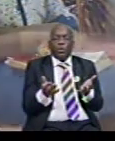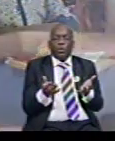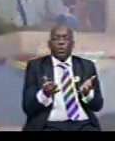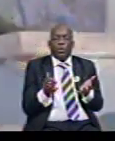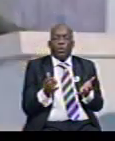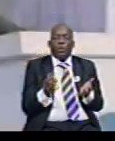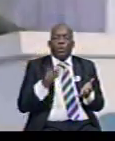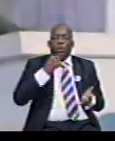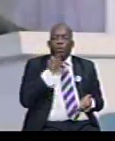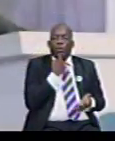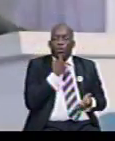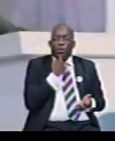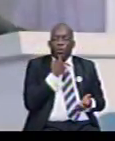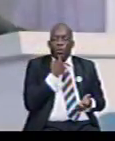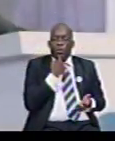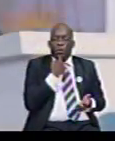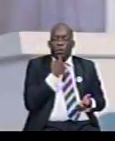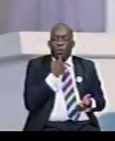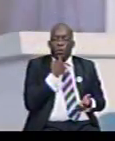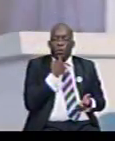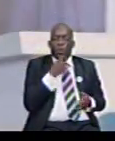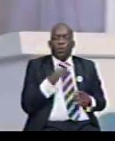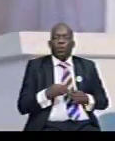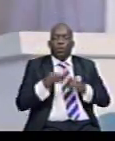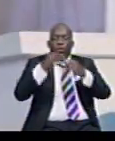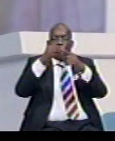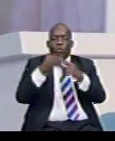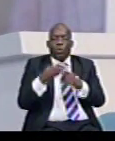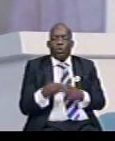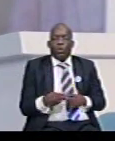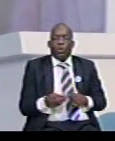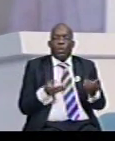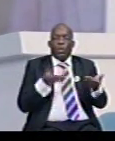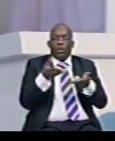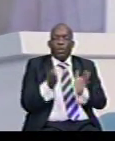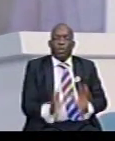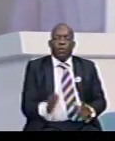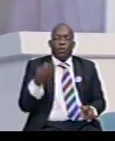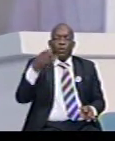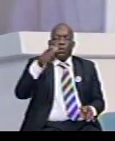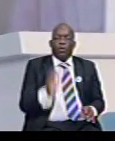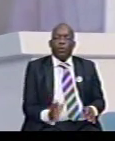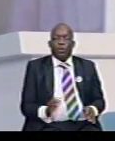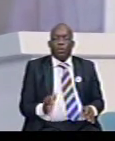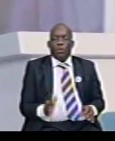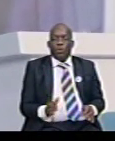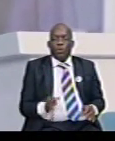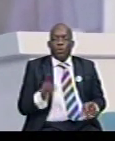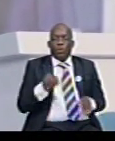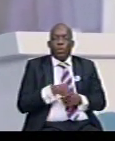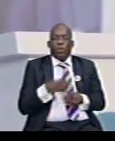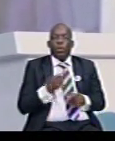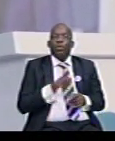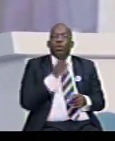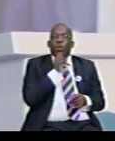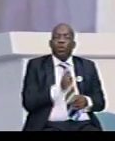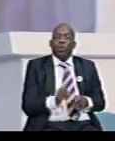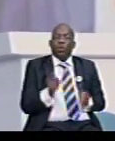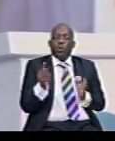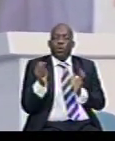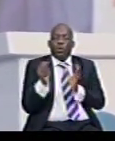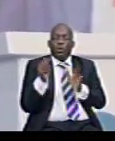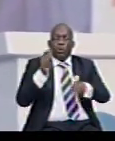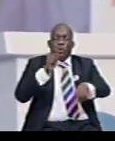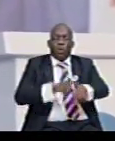zealous, peculiar servants of God in the old times. We're coming to